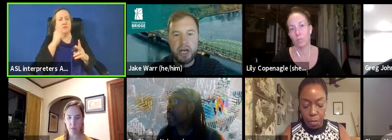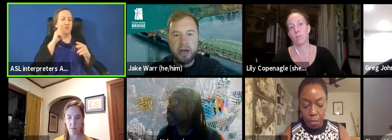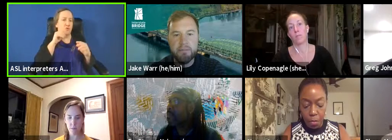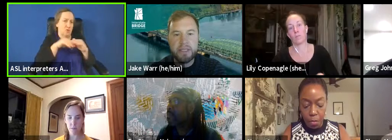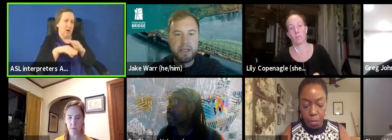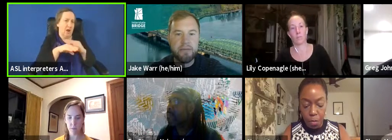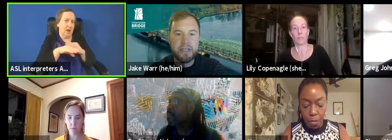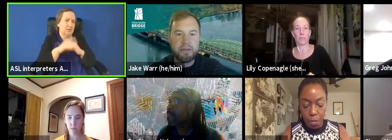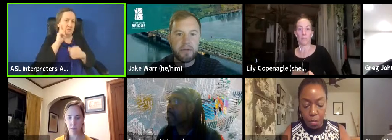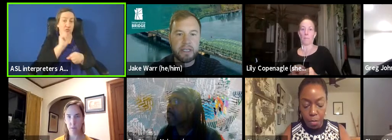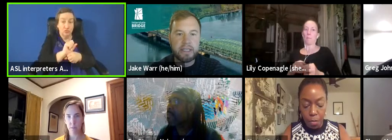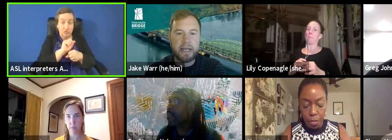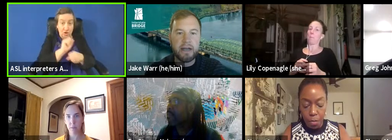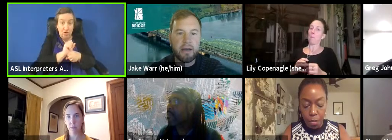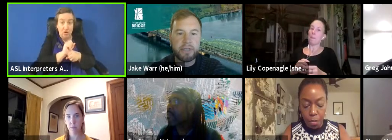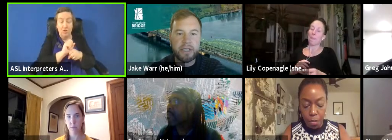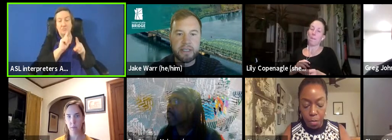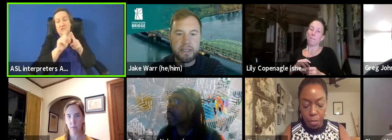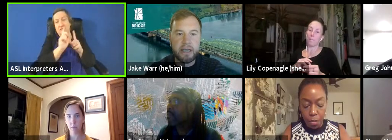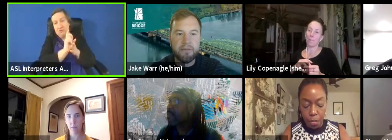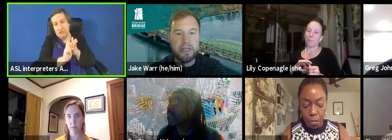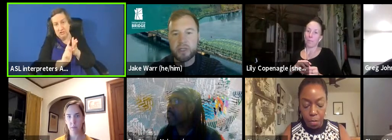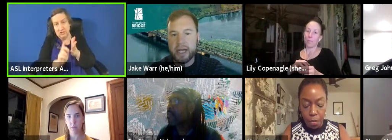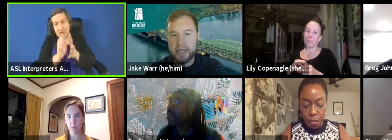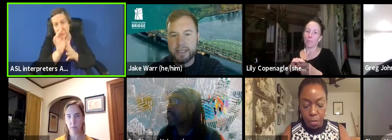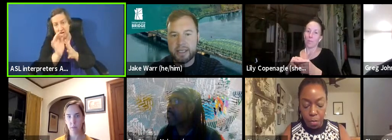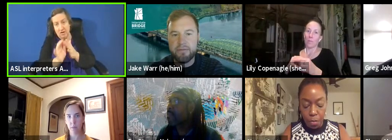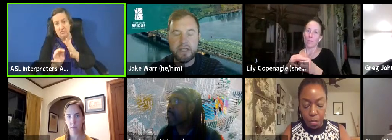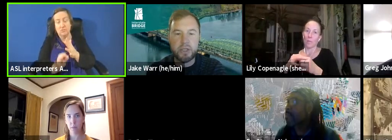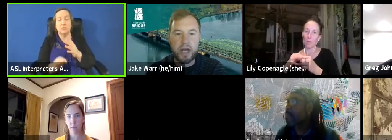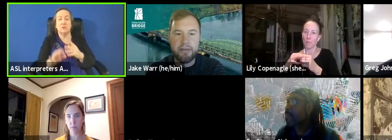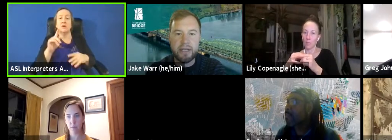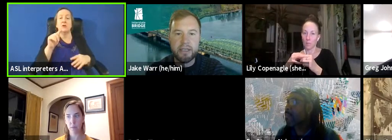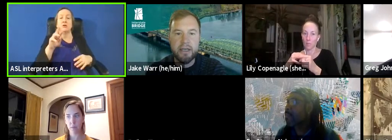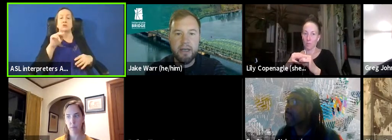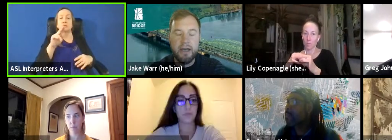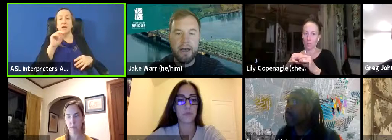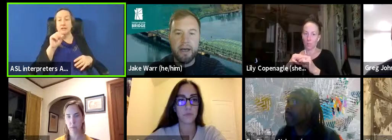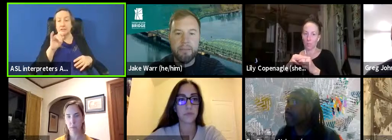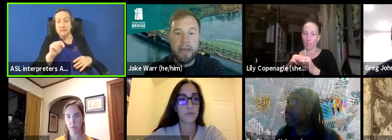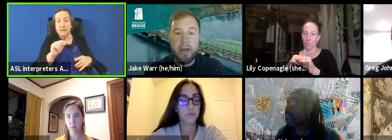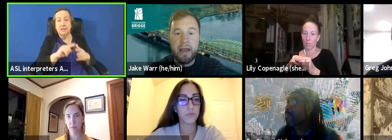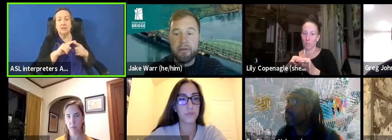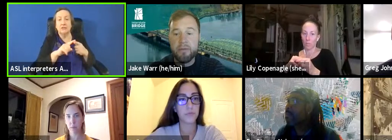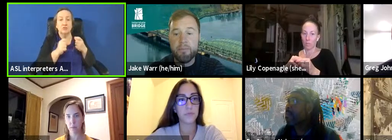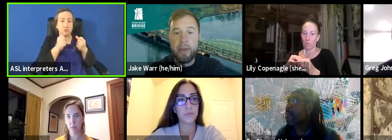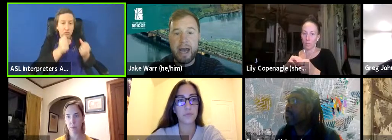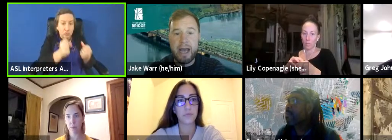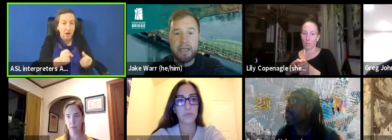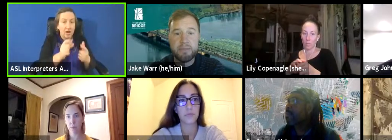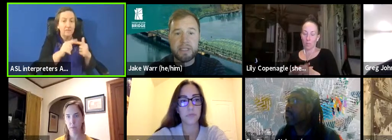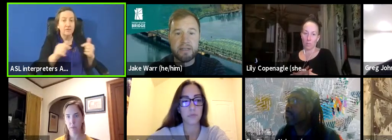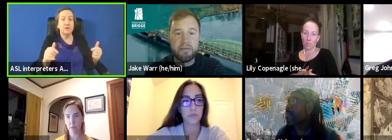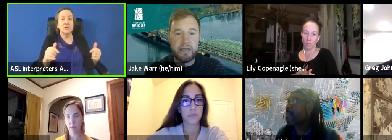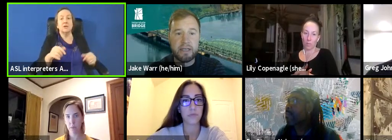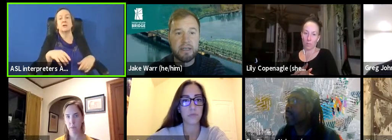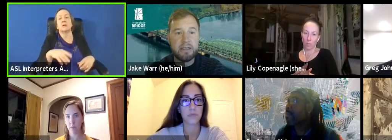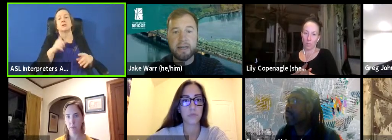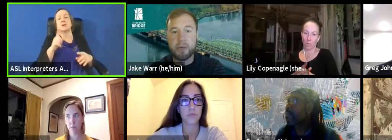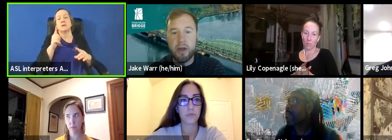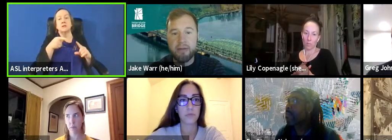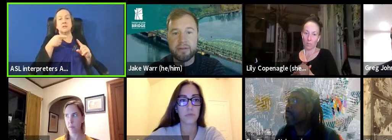to jobs given different design options via transit, via driving, and by